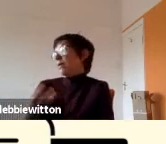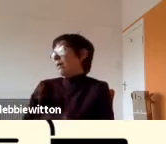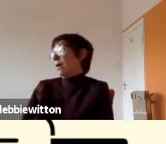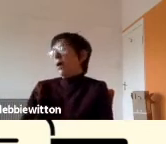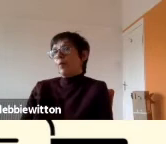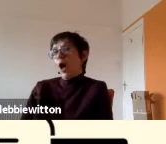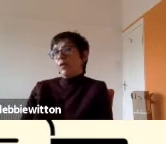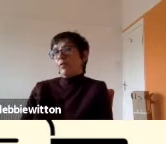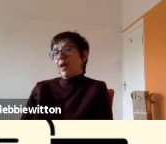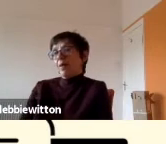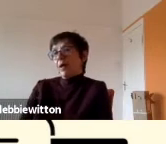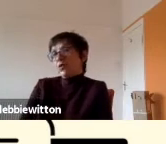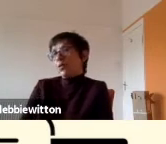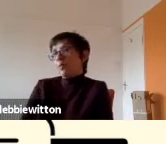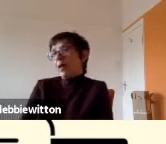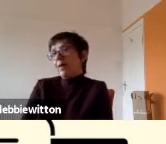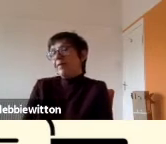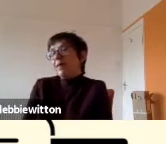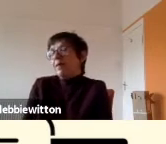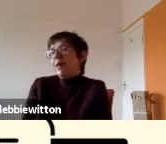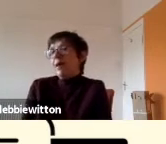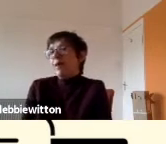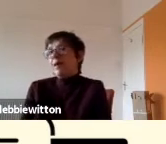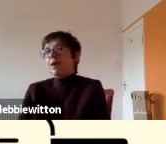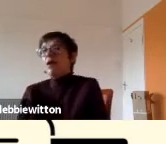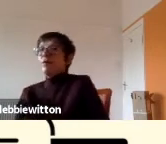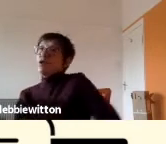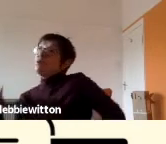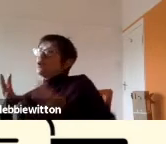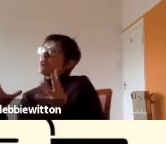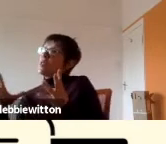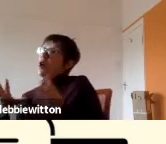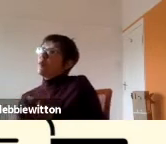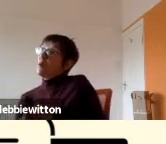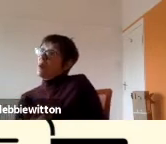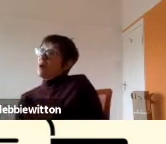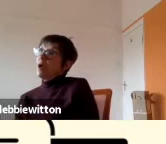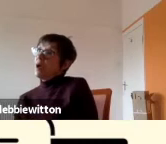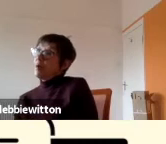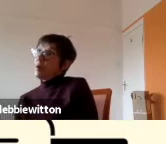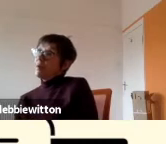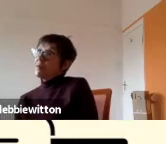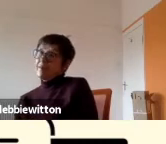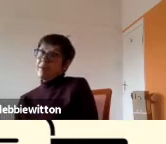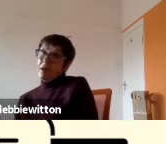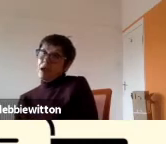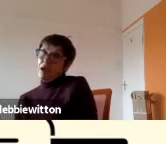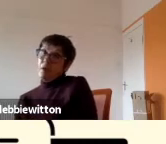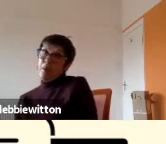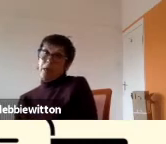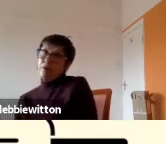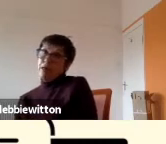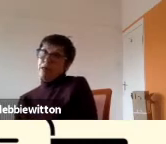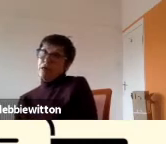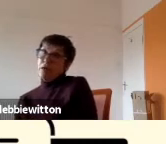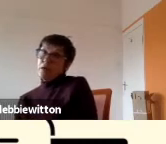can host our actual bikes in a kind of community hub premises.